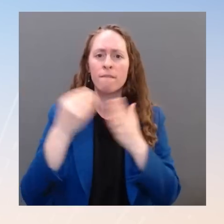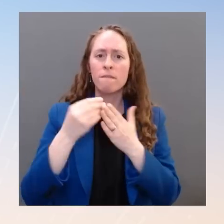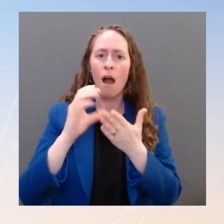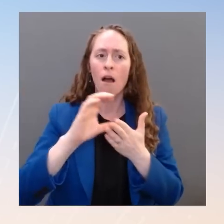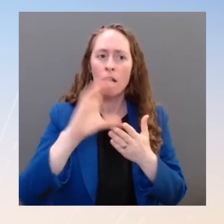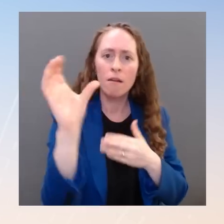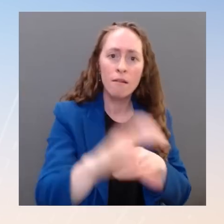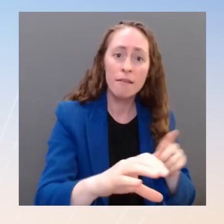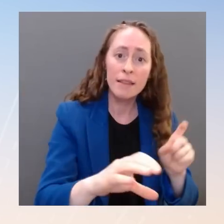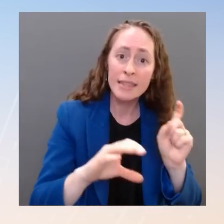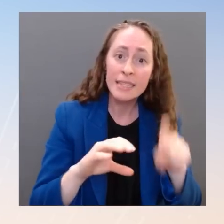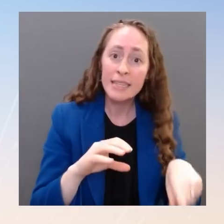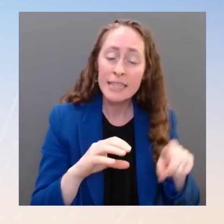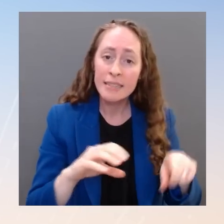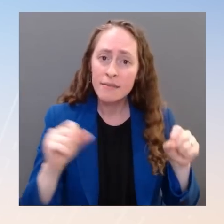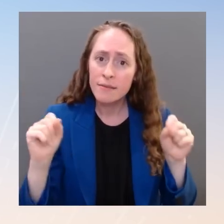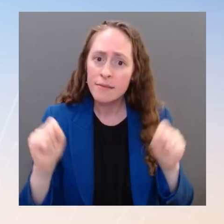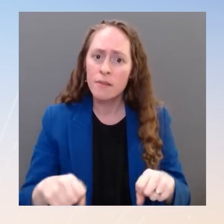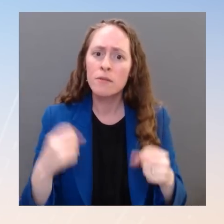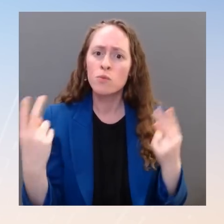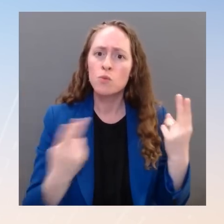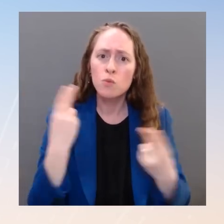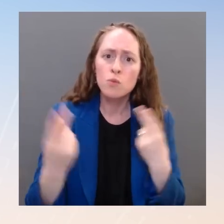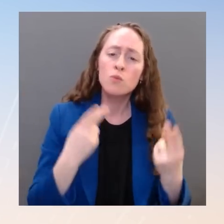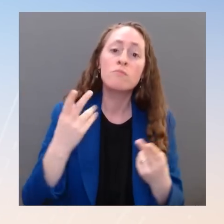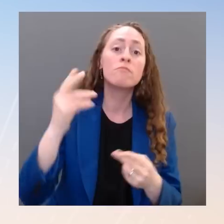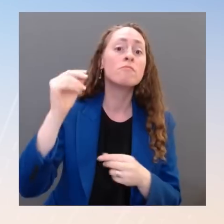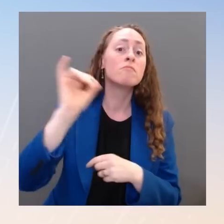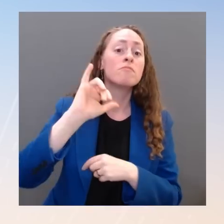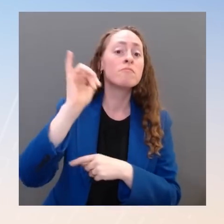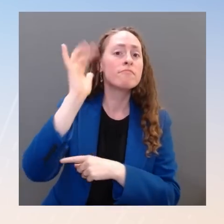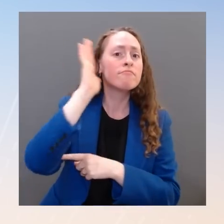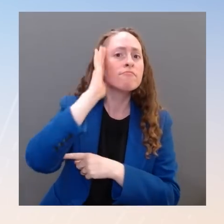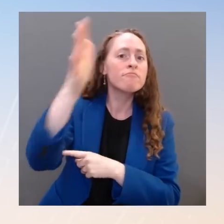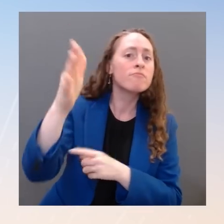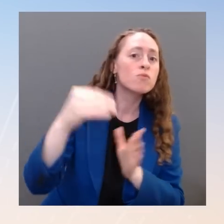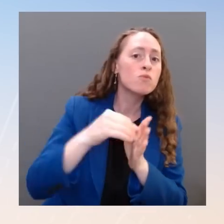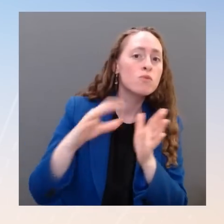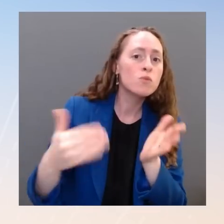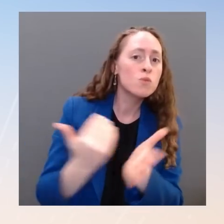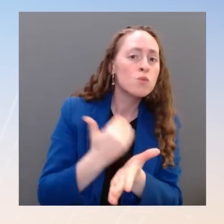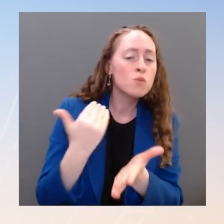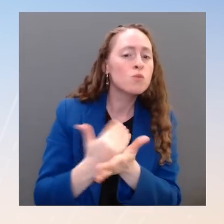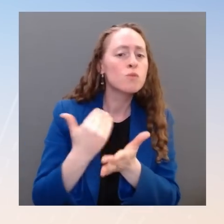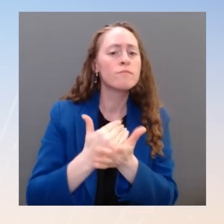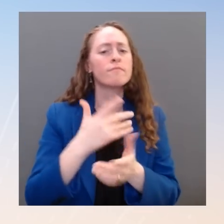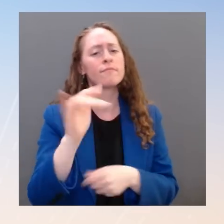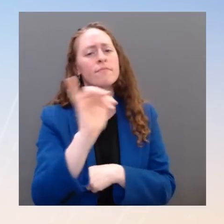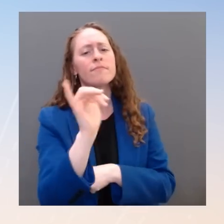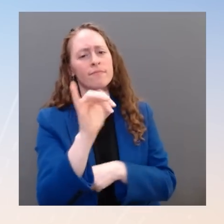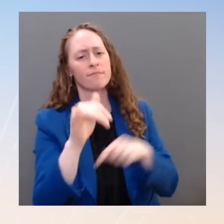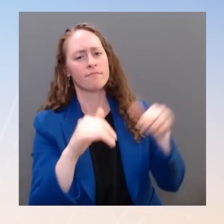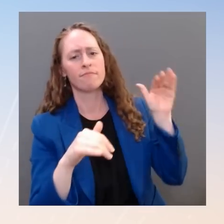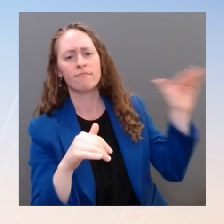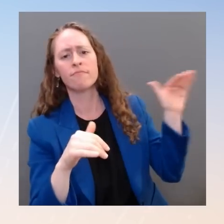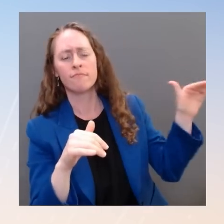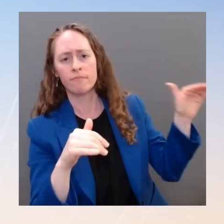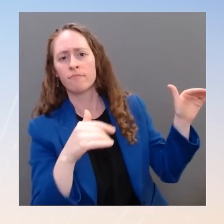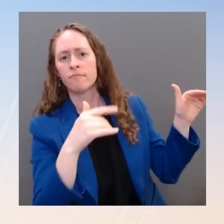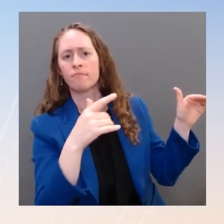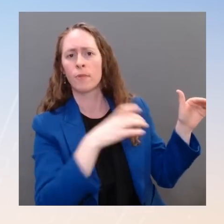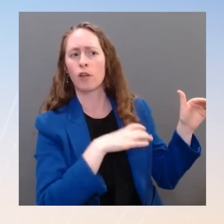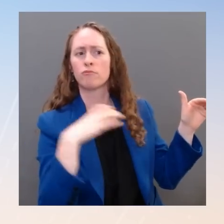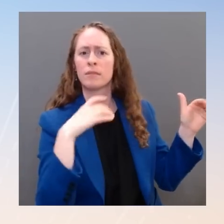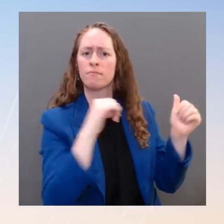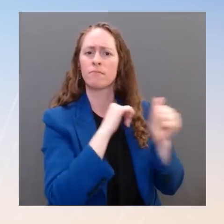he also called for and Congress passed a $400 increase in the maximum Pell Grant, the largest increase in over a decade. And additionally,